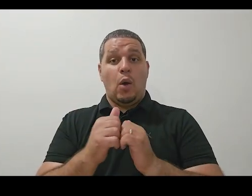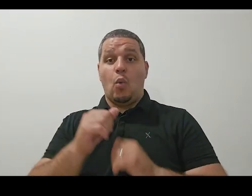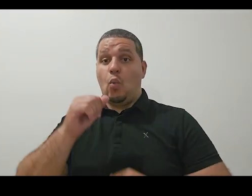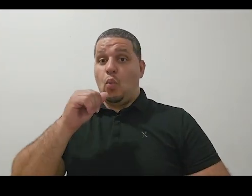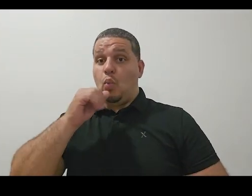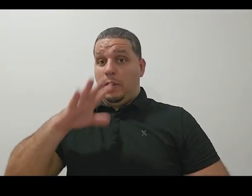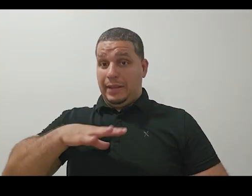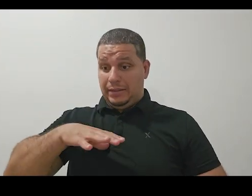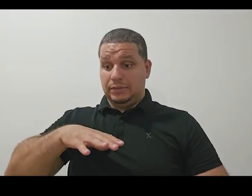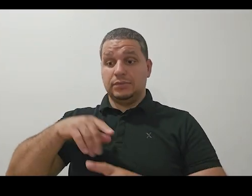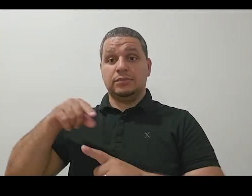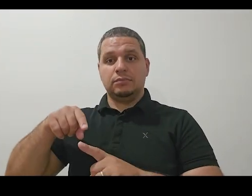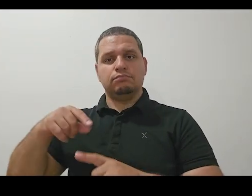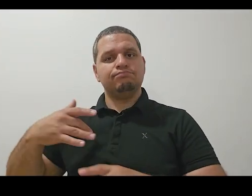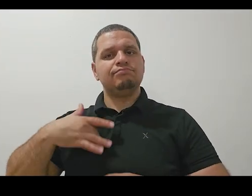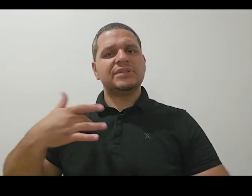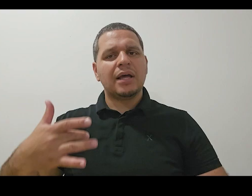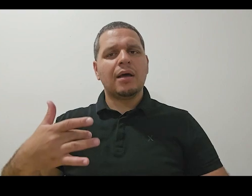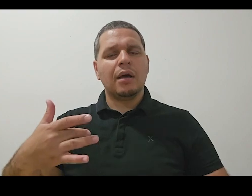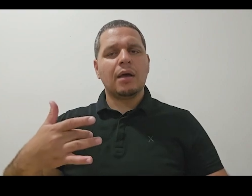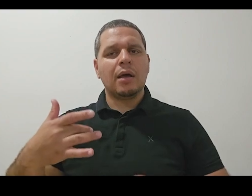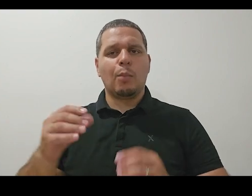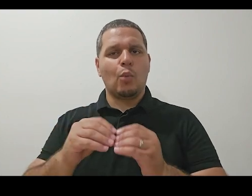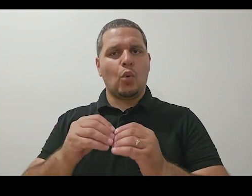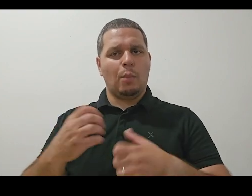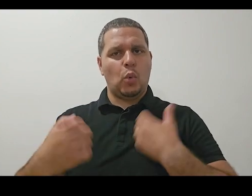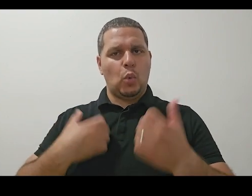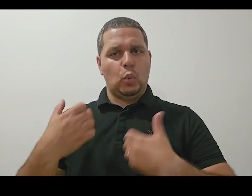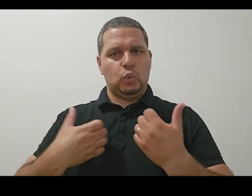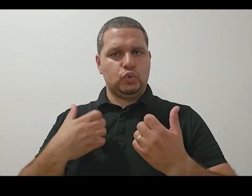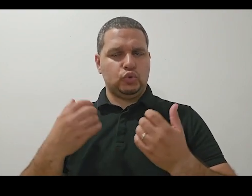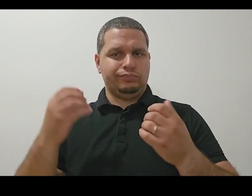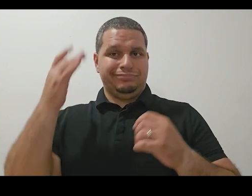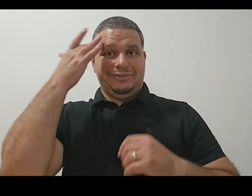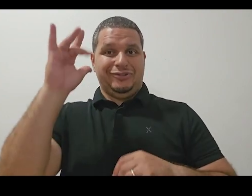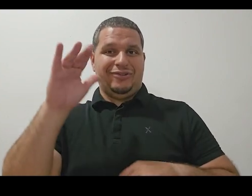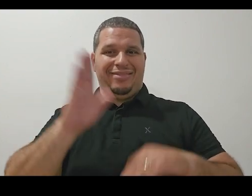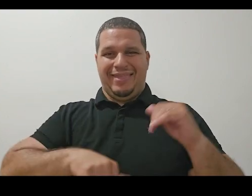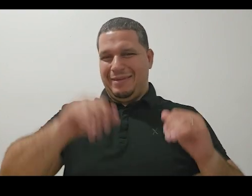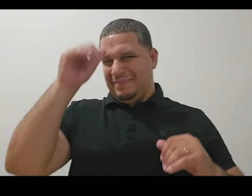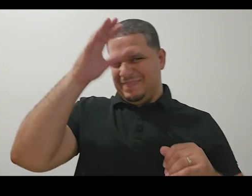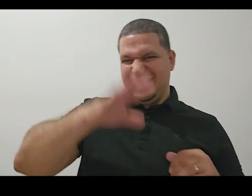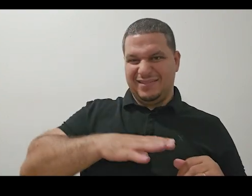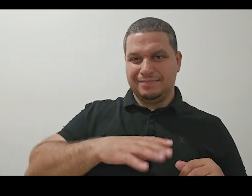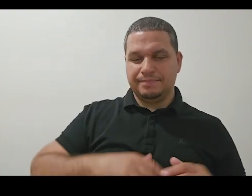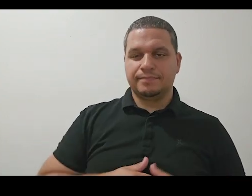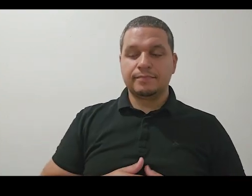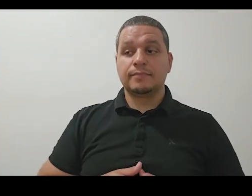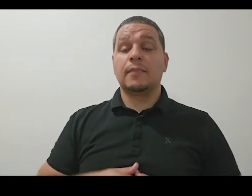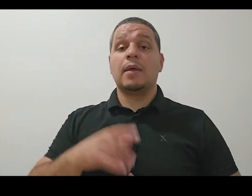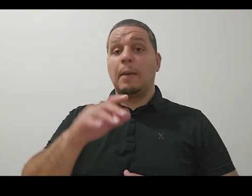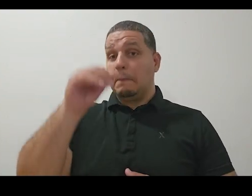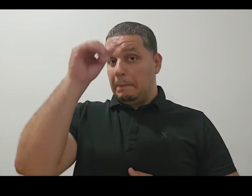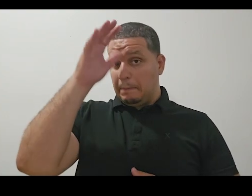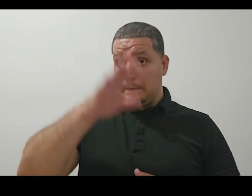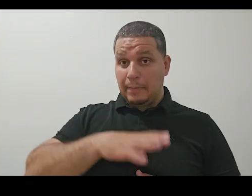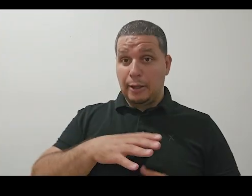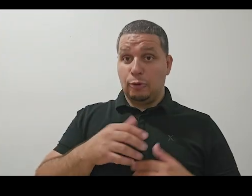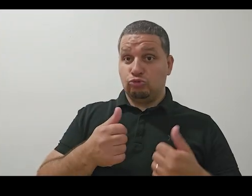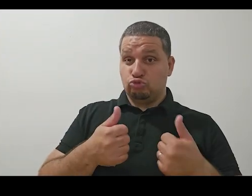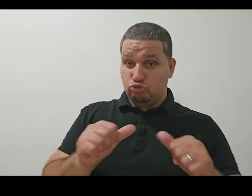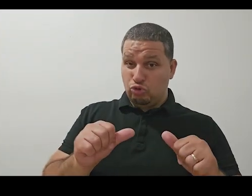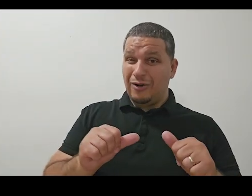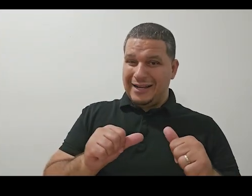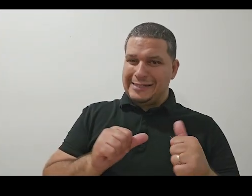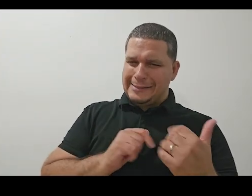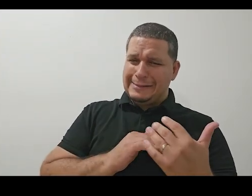women tend to be more emotionally intelligent than men. Men are trying to get